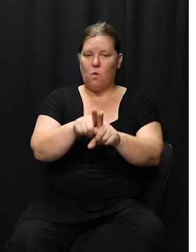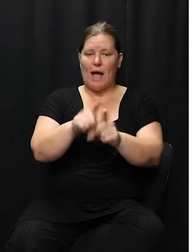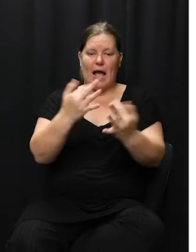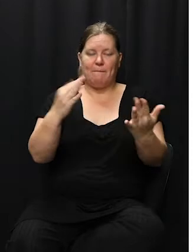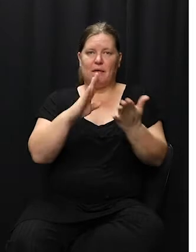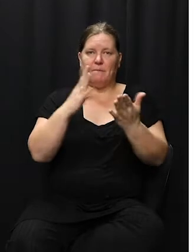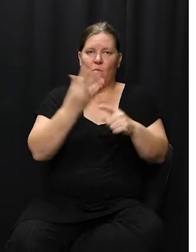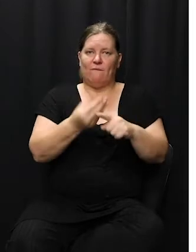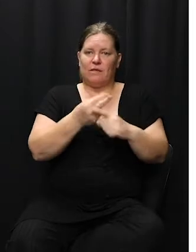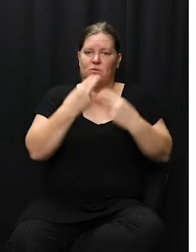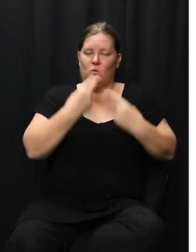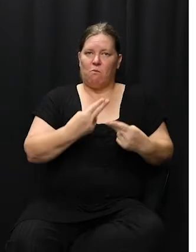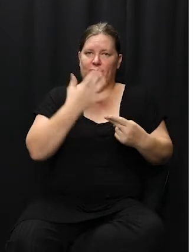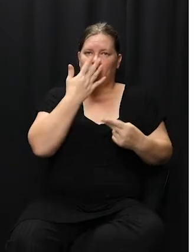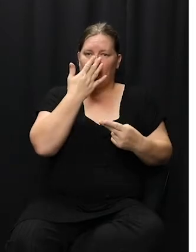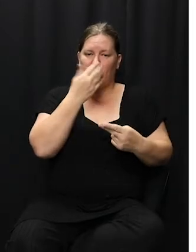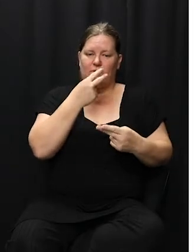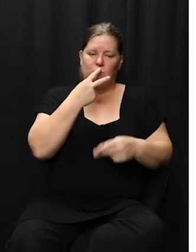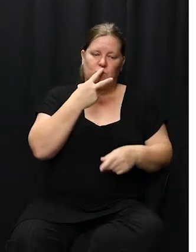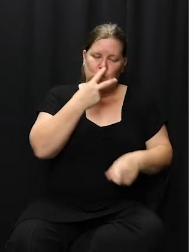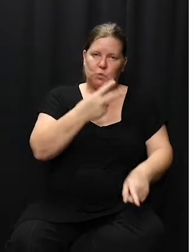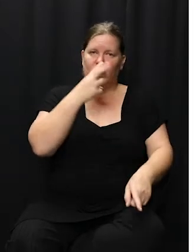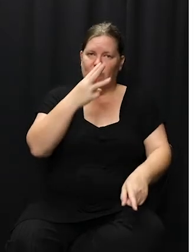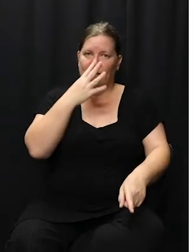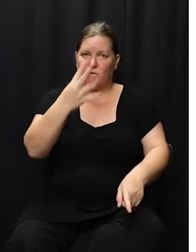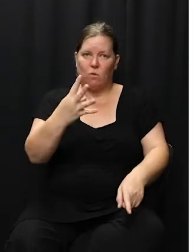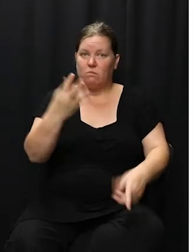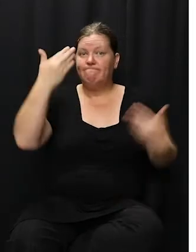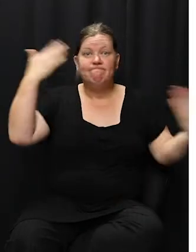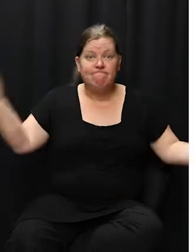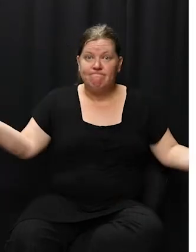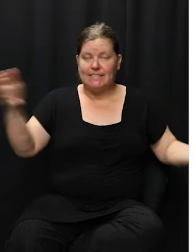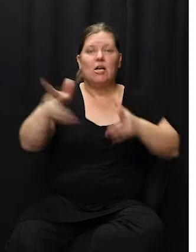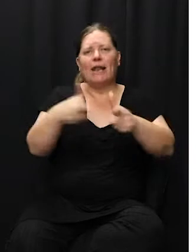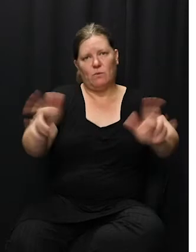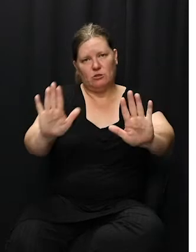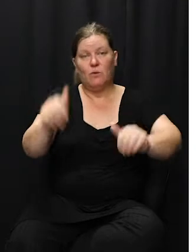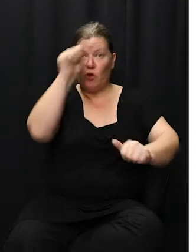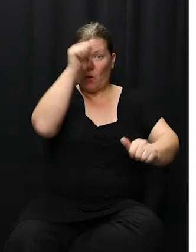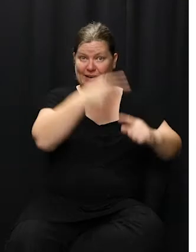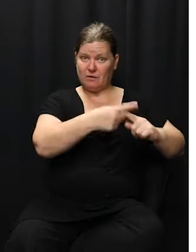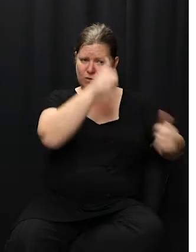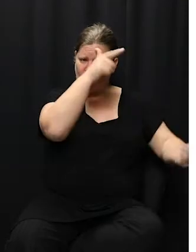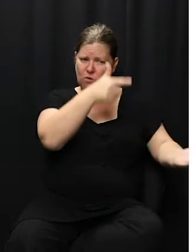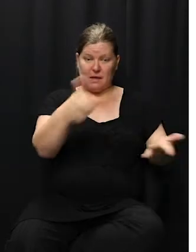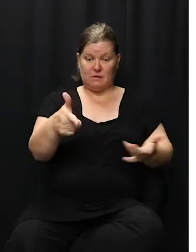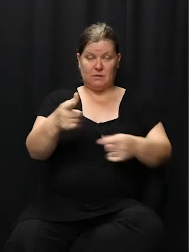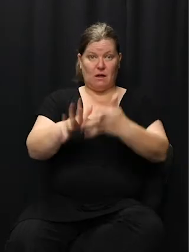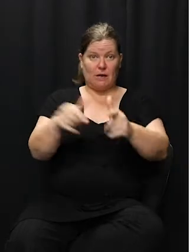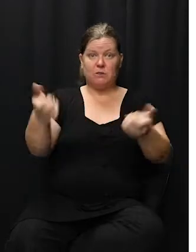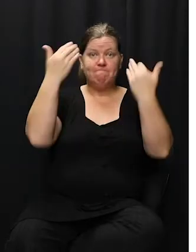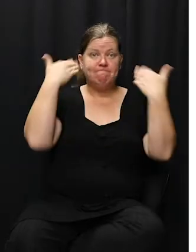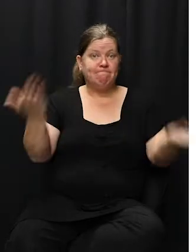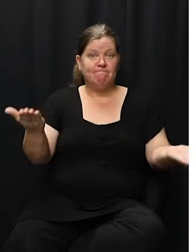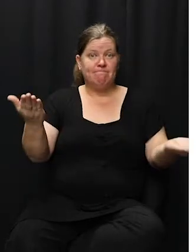Also, how many morphemes is normal to have at 2 or 3 or 4 in sign language? We know in English, yes,